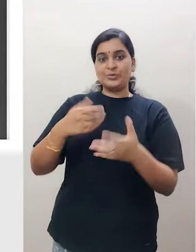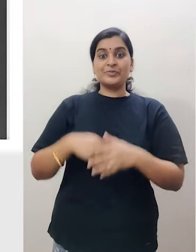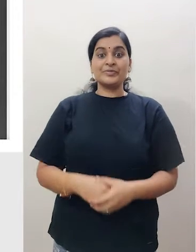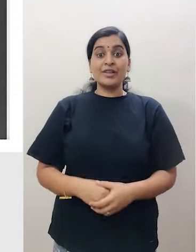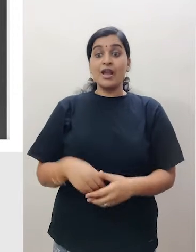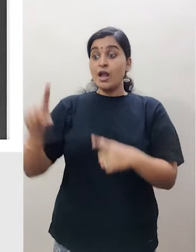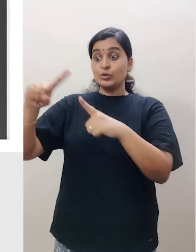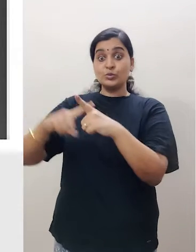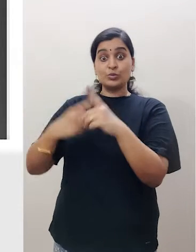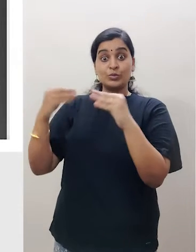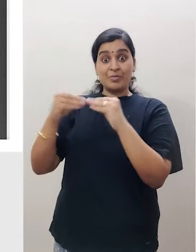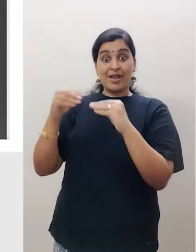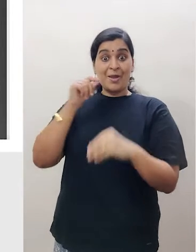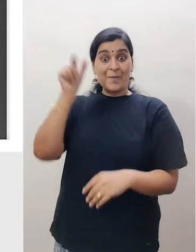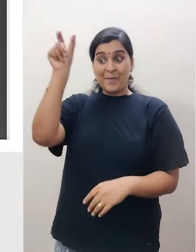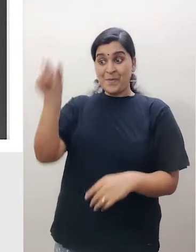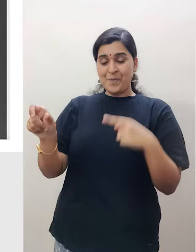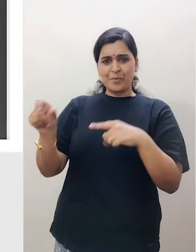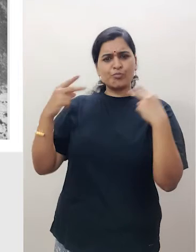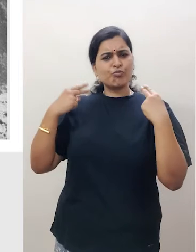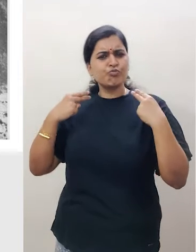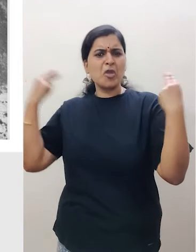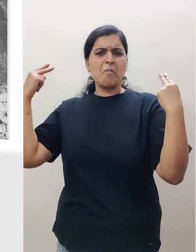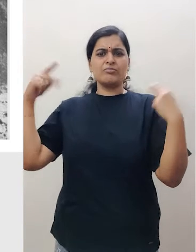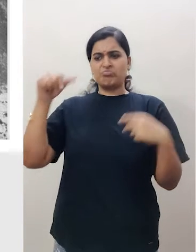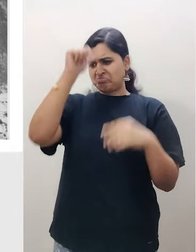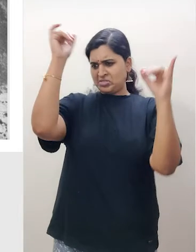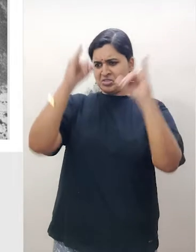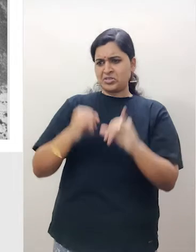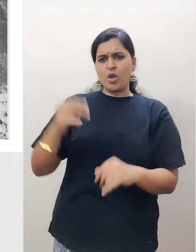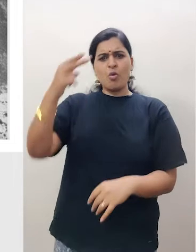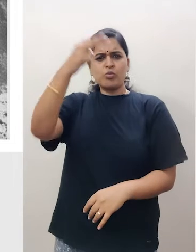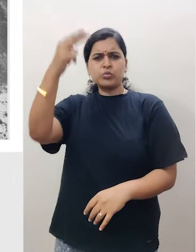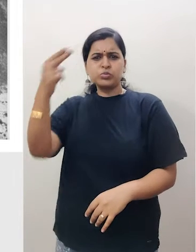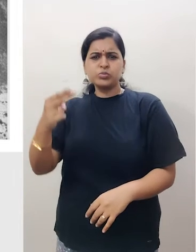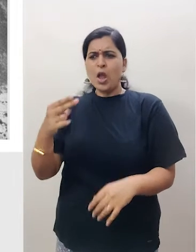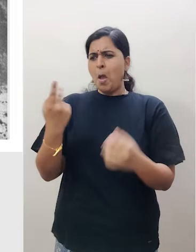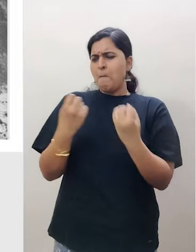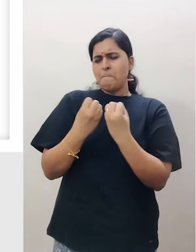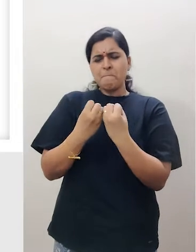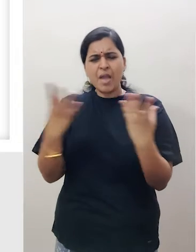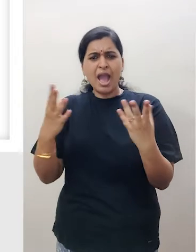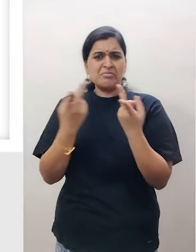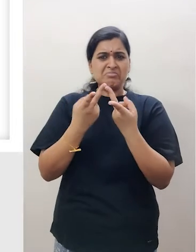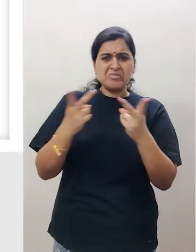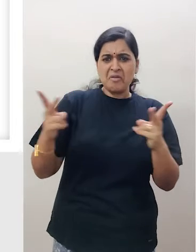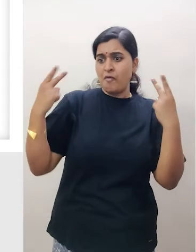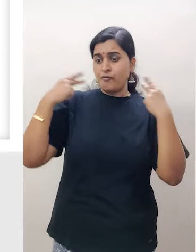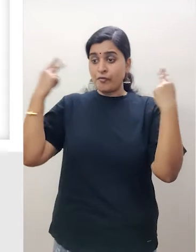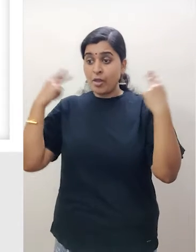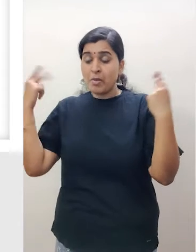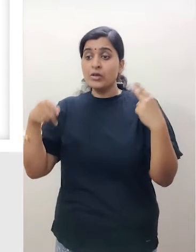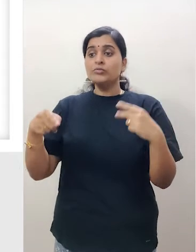behind this image, is a celebrated Indian artist who has made significant contributions to photography, painting,